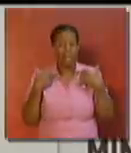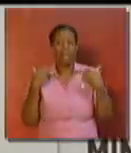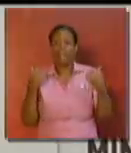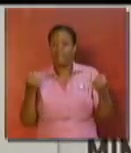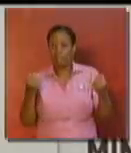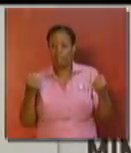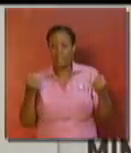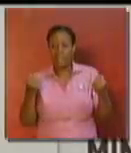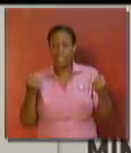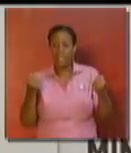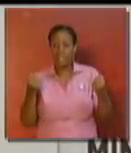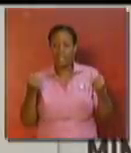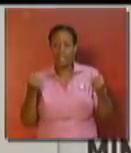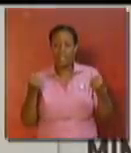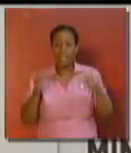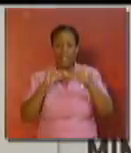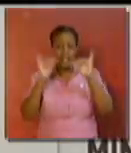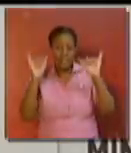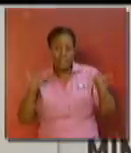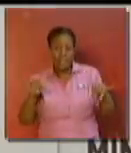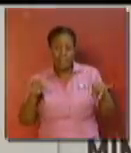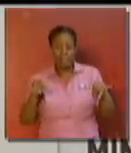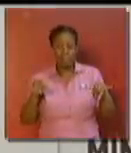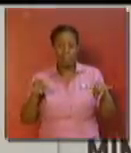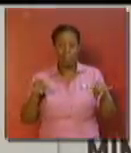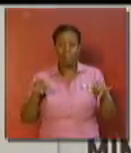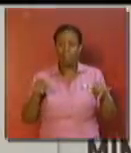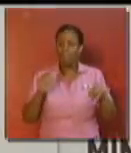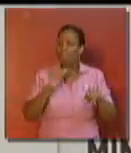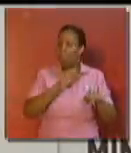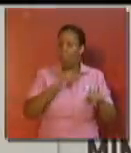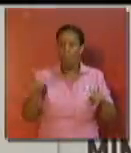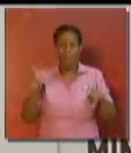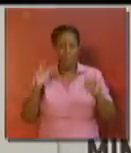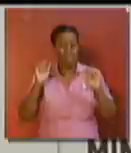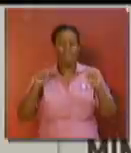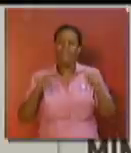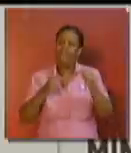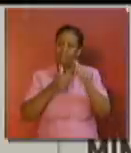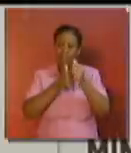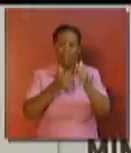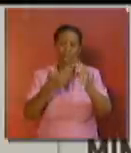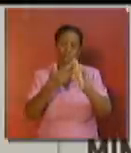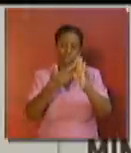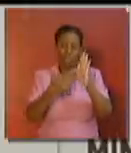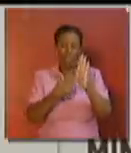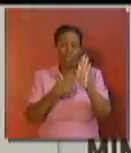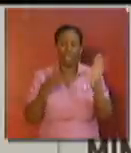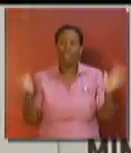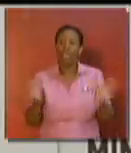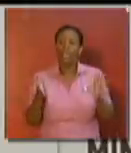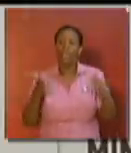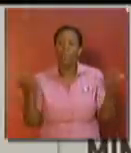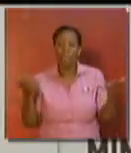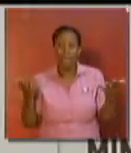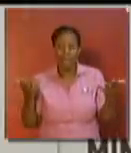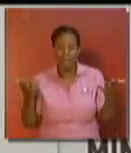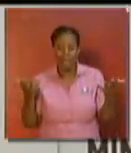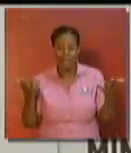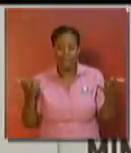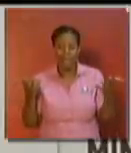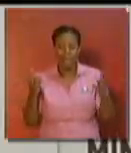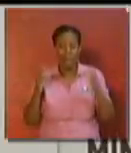please, they can be recommended to get vaccinated as soon as possible and it's available. The more persons who